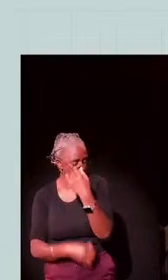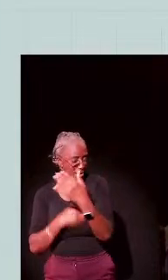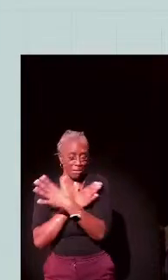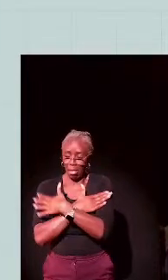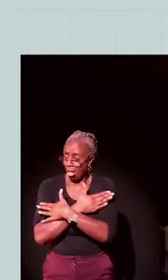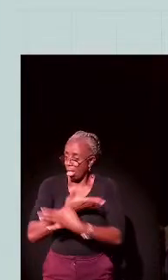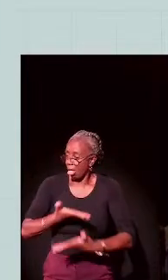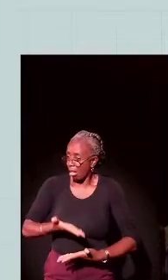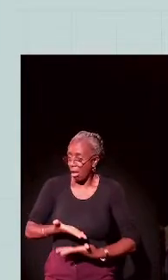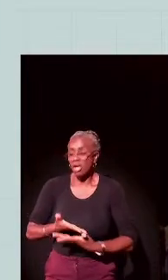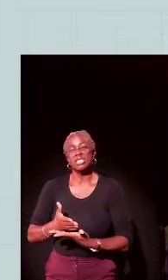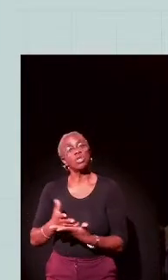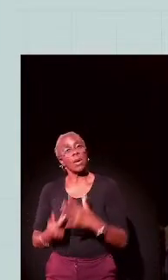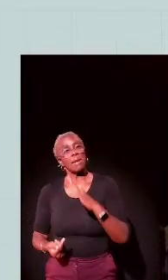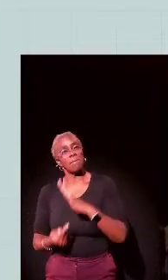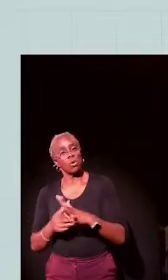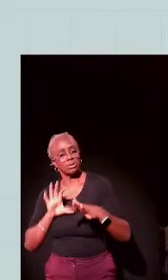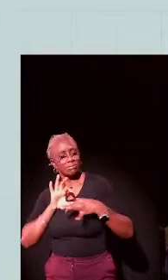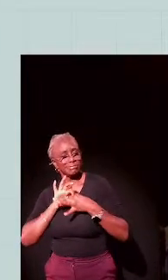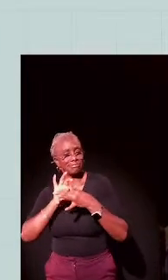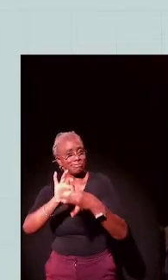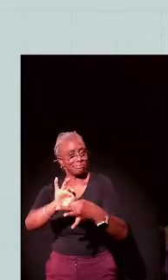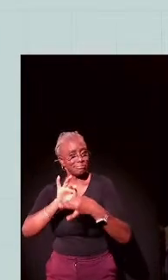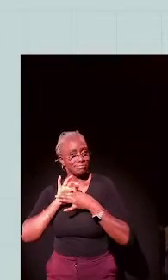be working with in the development of this.